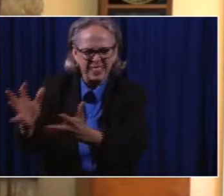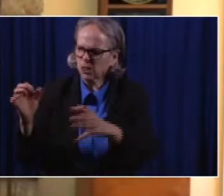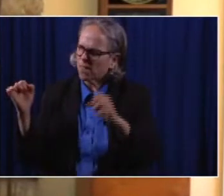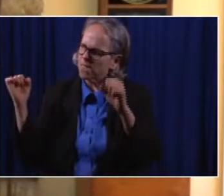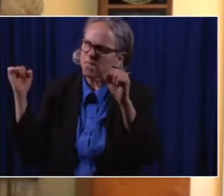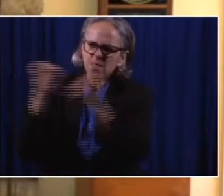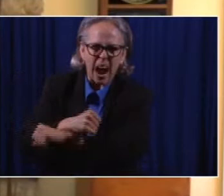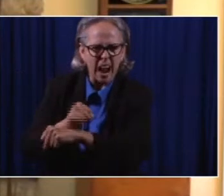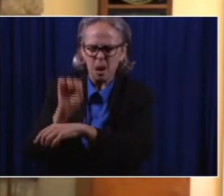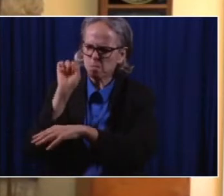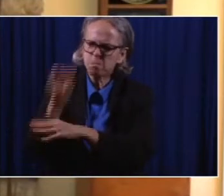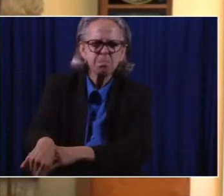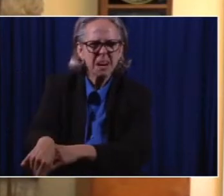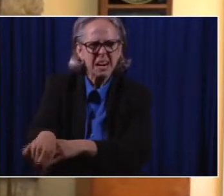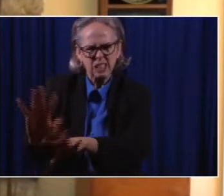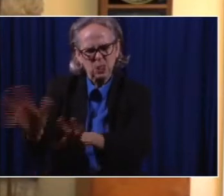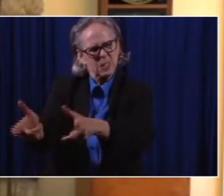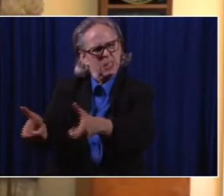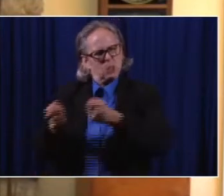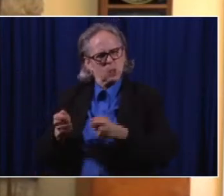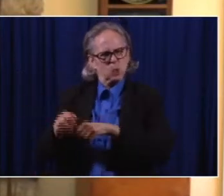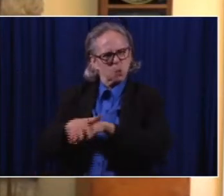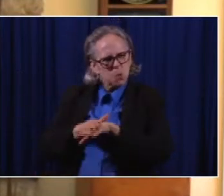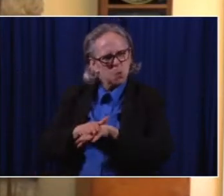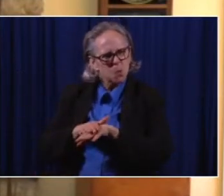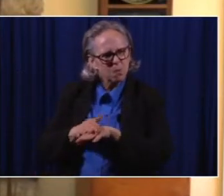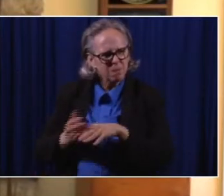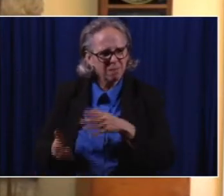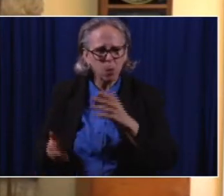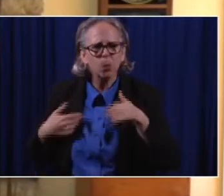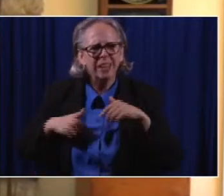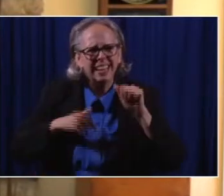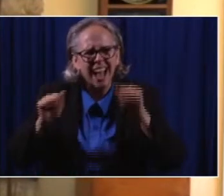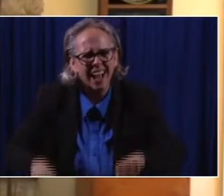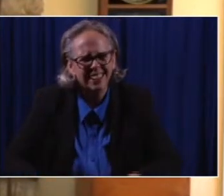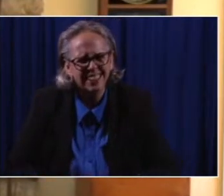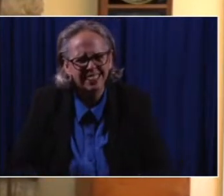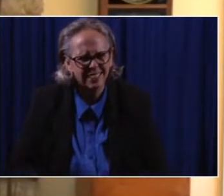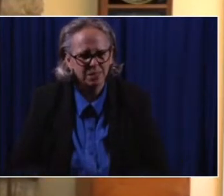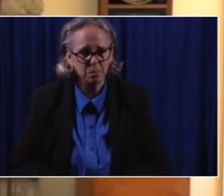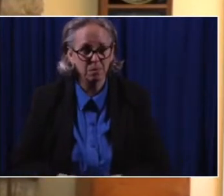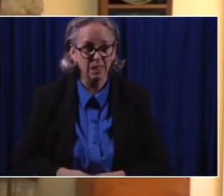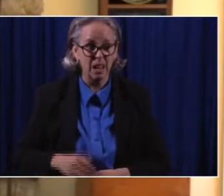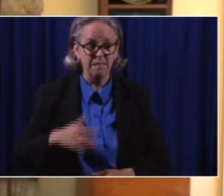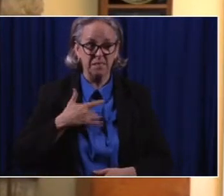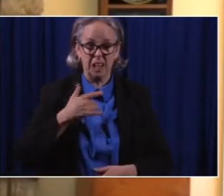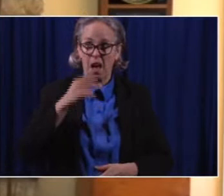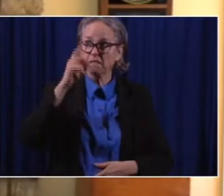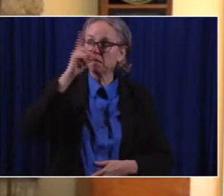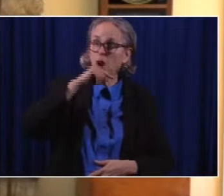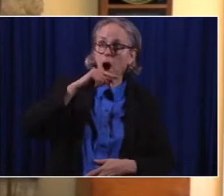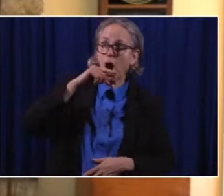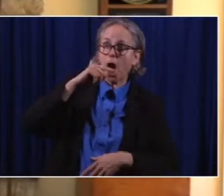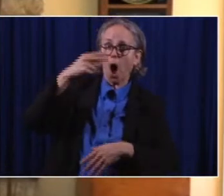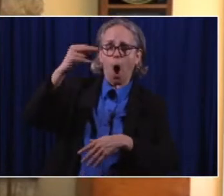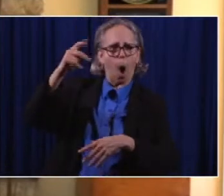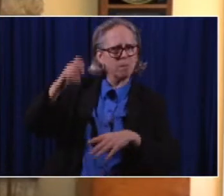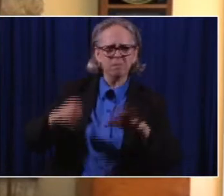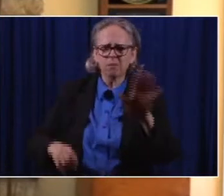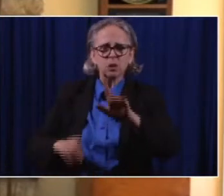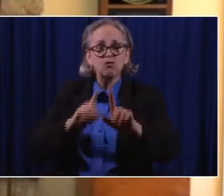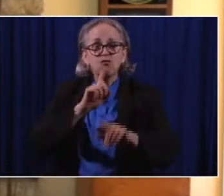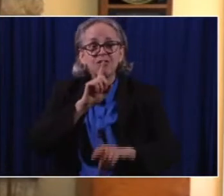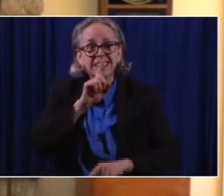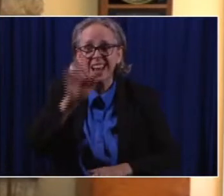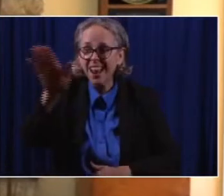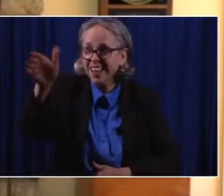our hands to fight back, and we can do that. So I don't think it's false hope. It's hope. It's realistic hope. Next